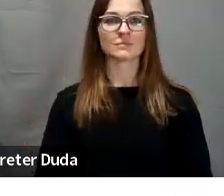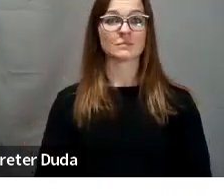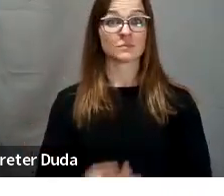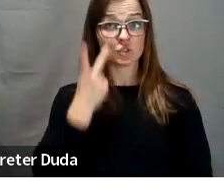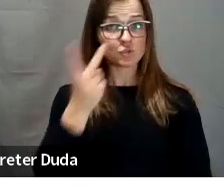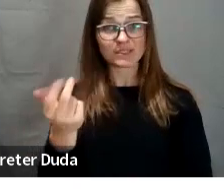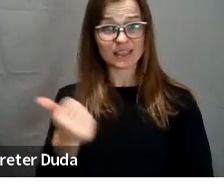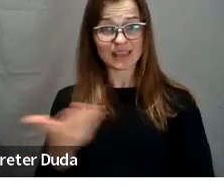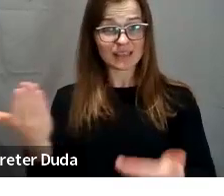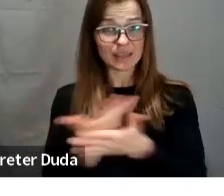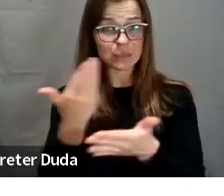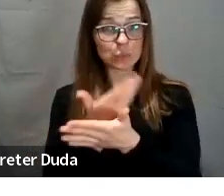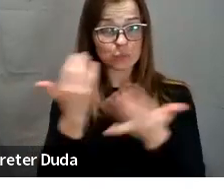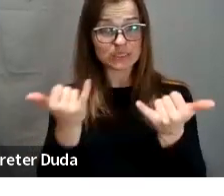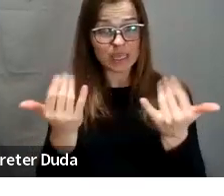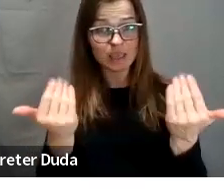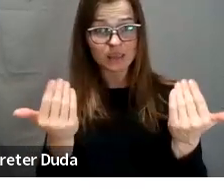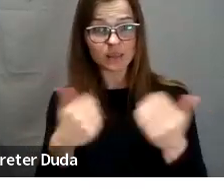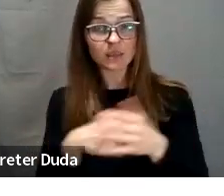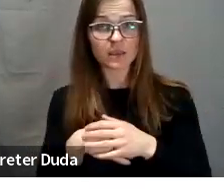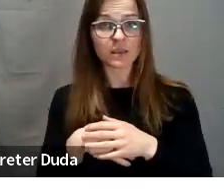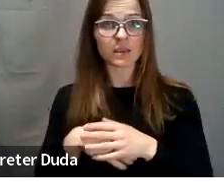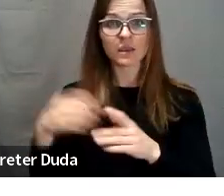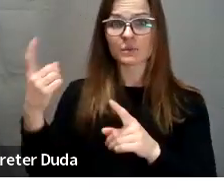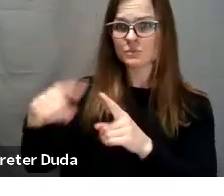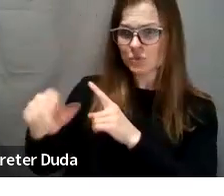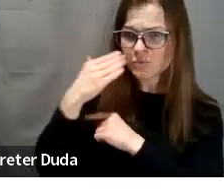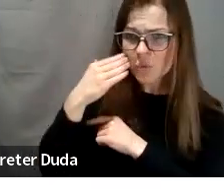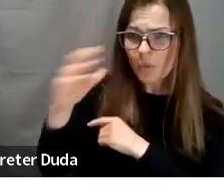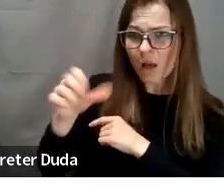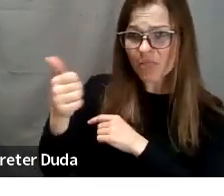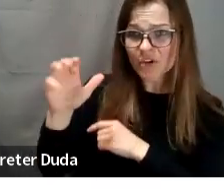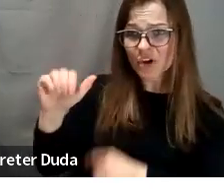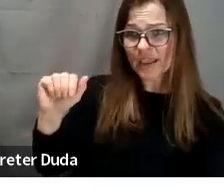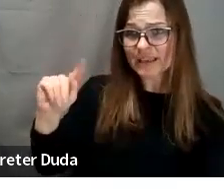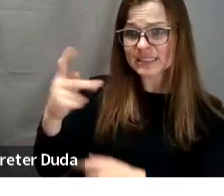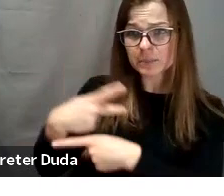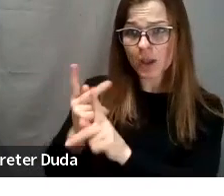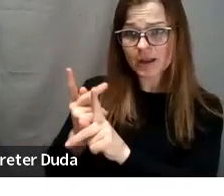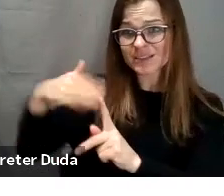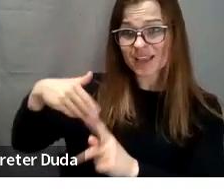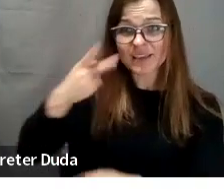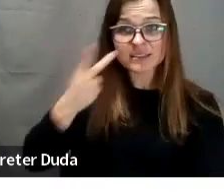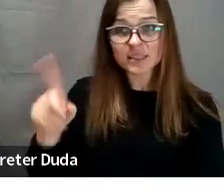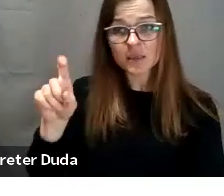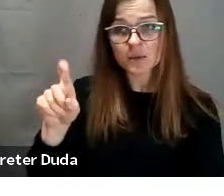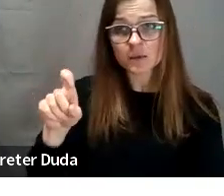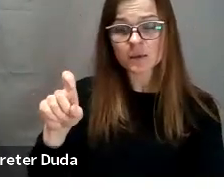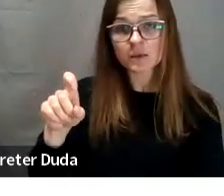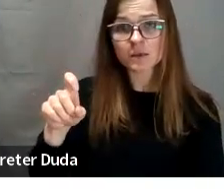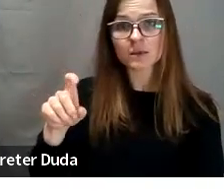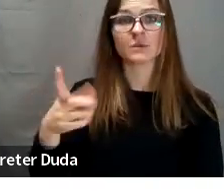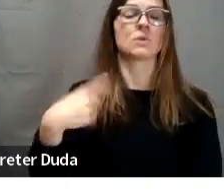new today? And are you aware of any other AT products that you did not see today? We